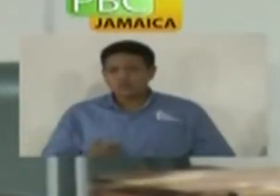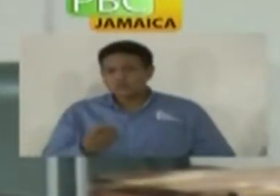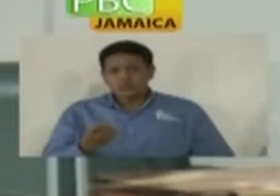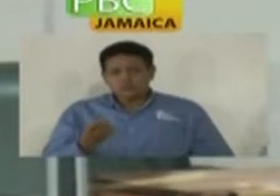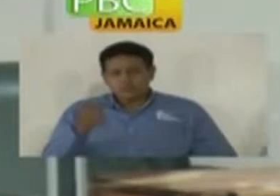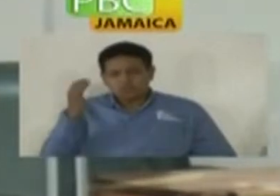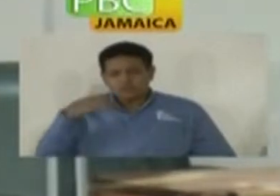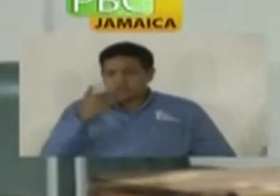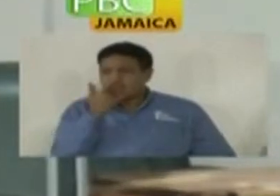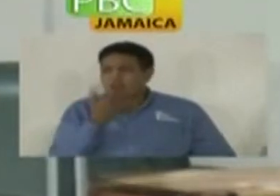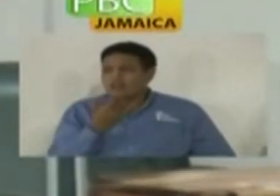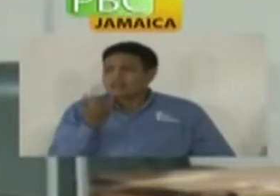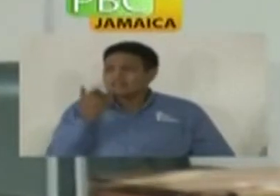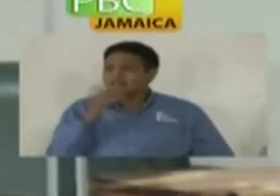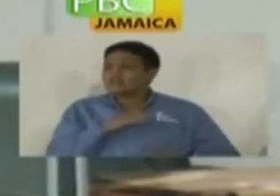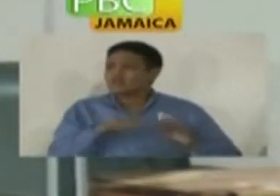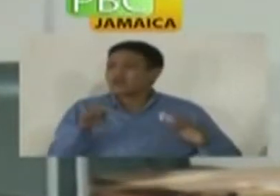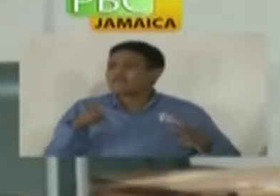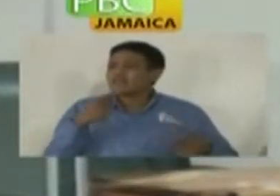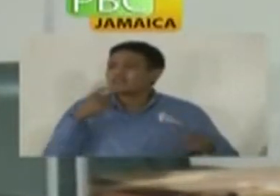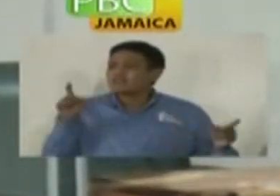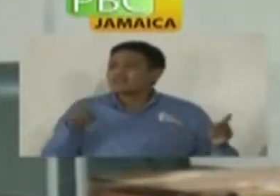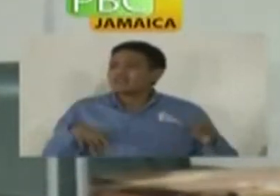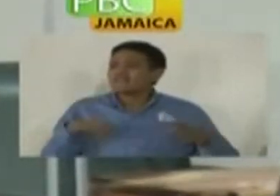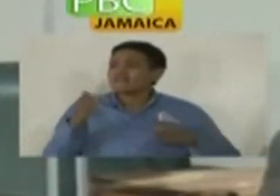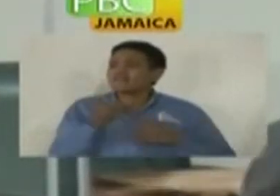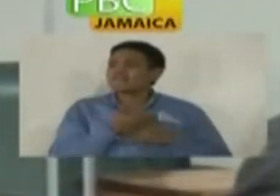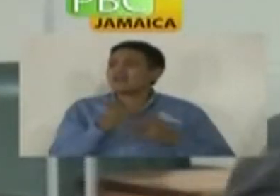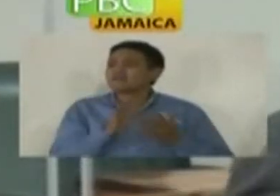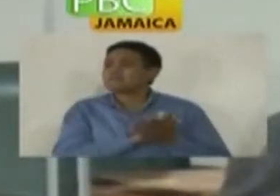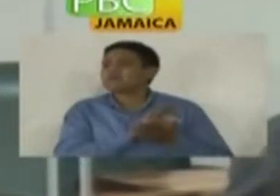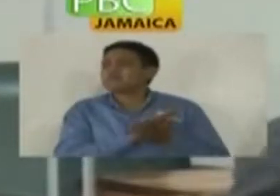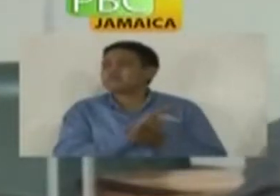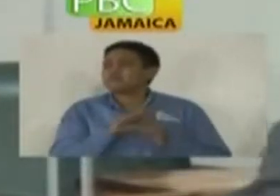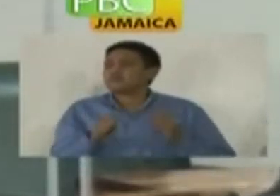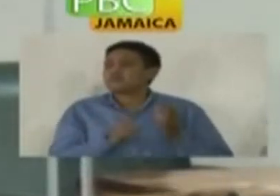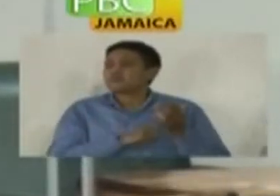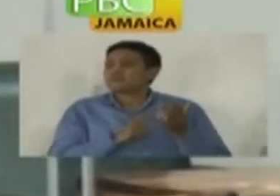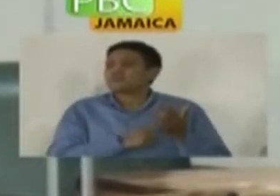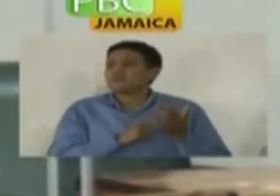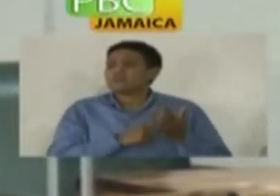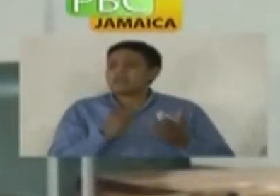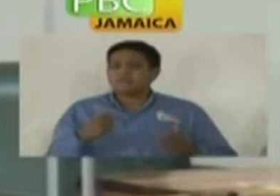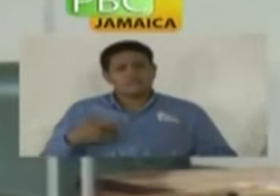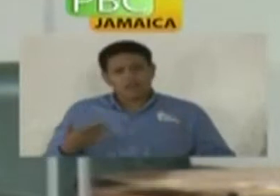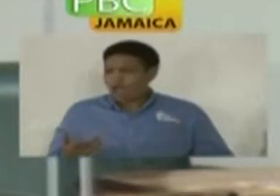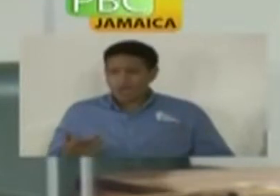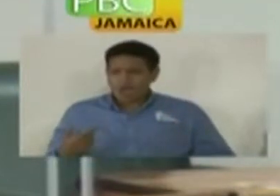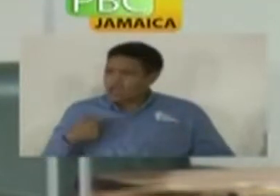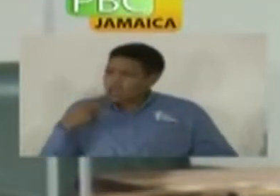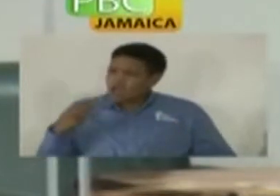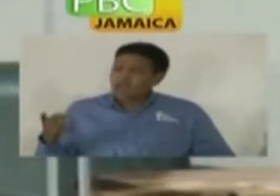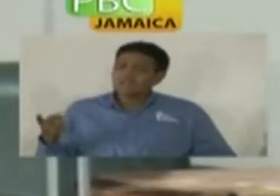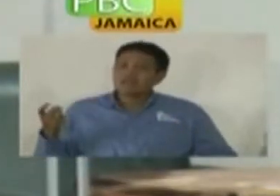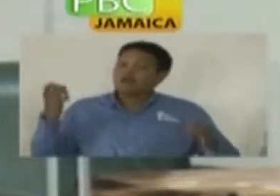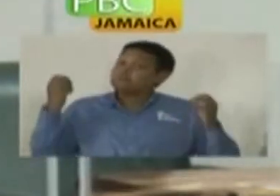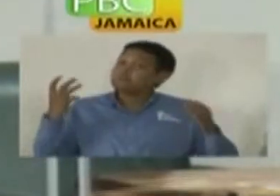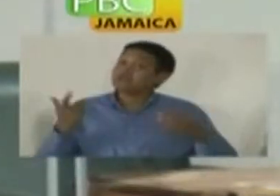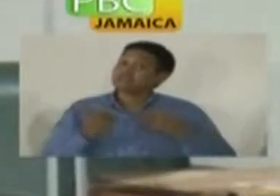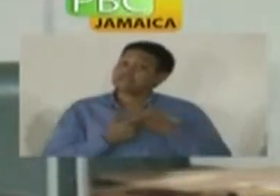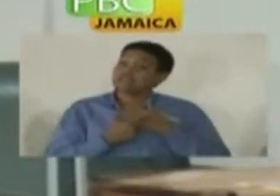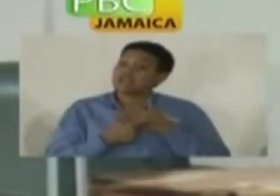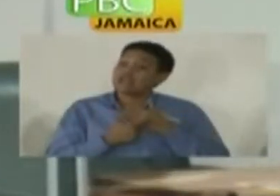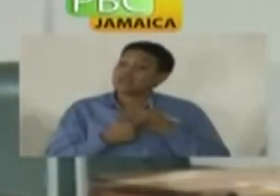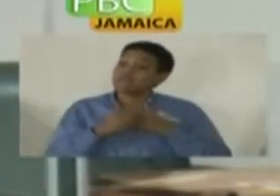Even if they don't have to announce it, and it means that they have to file paper, but sometimes they are so indignant. And many times,